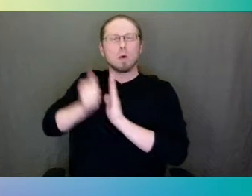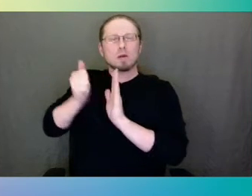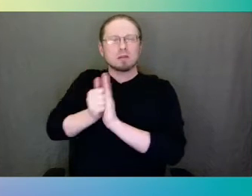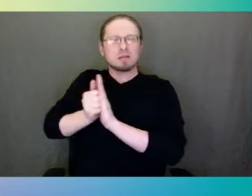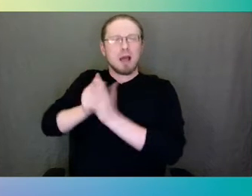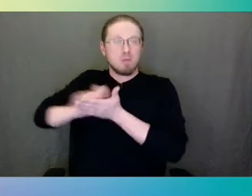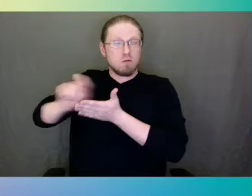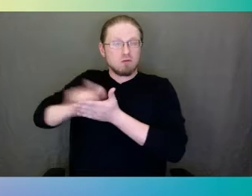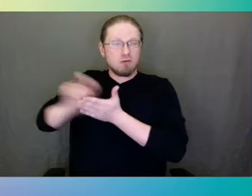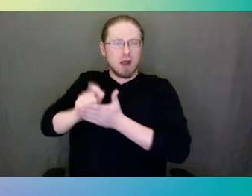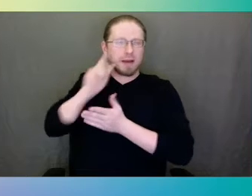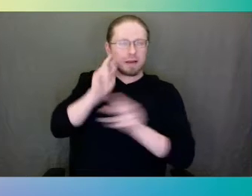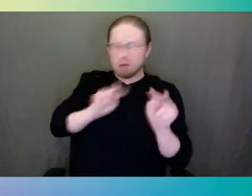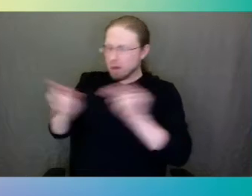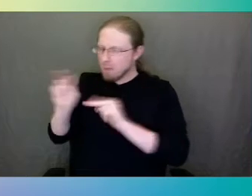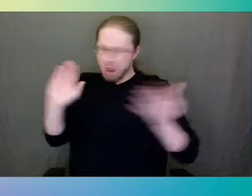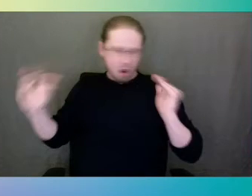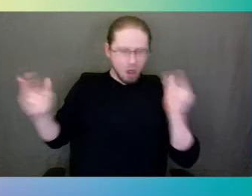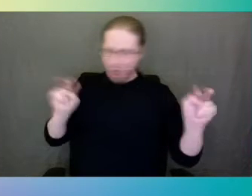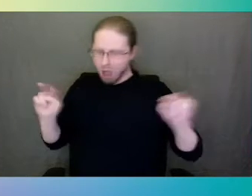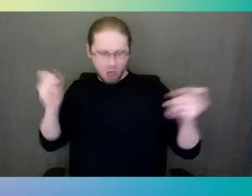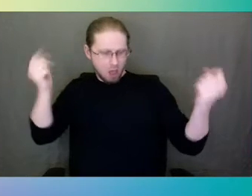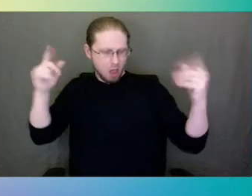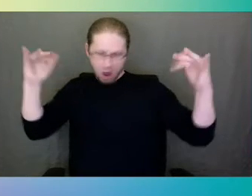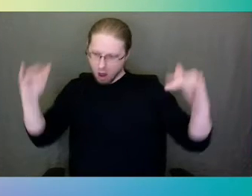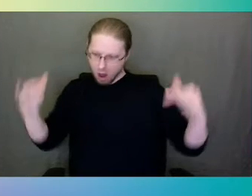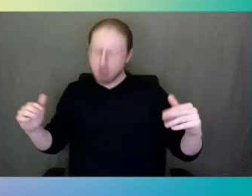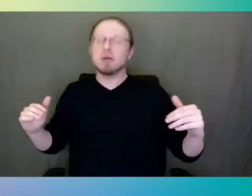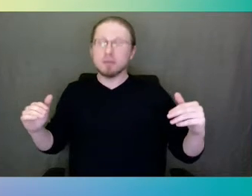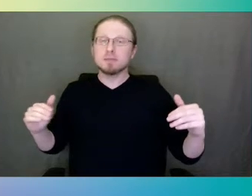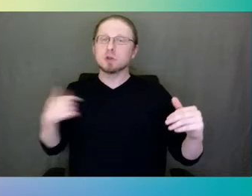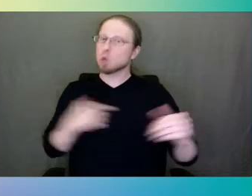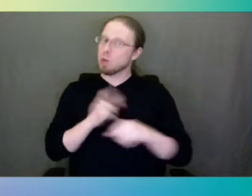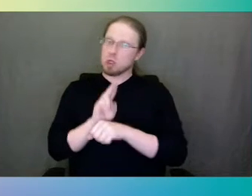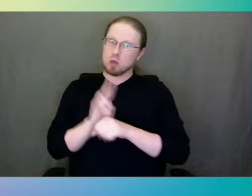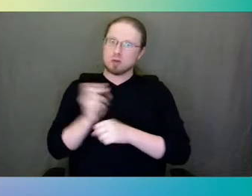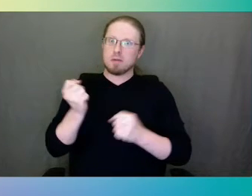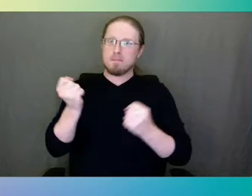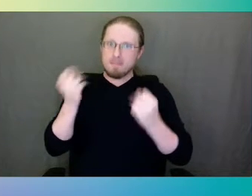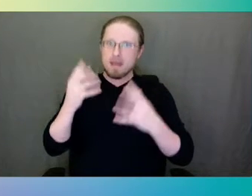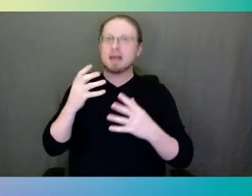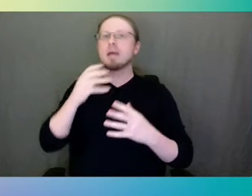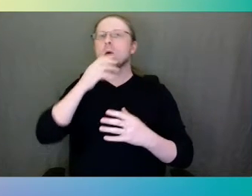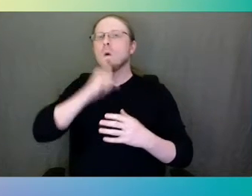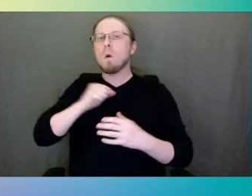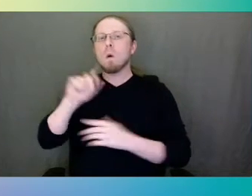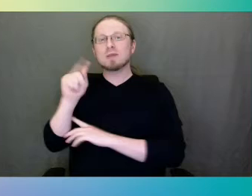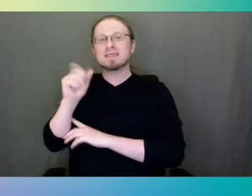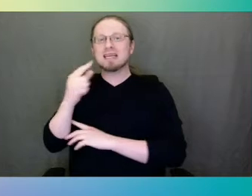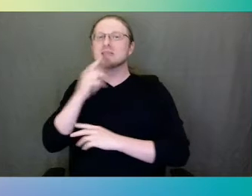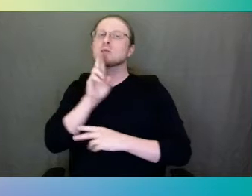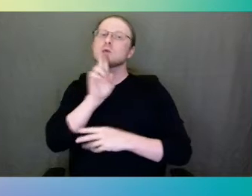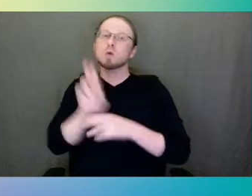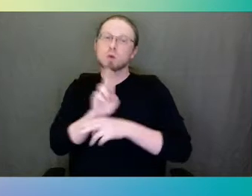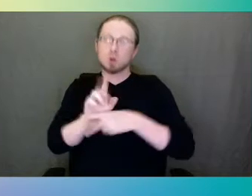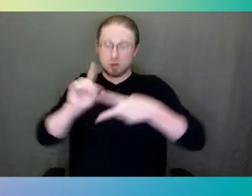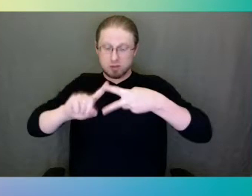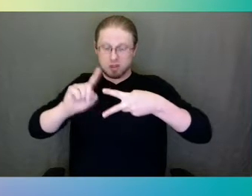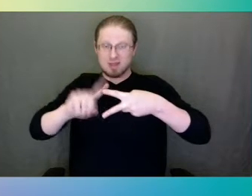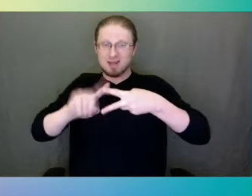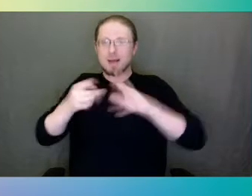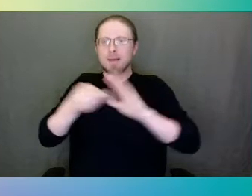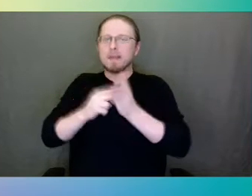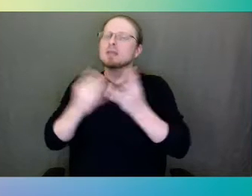many, many ancient texts. Simply put, it means soft, and in fact describes a soft clothing in